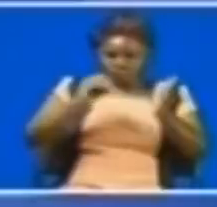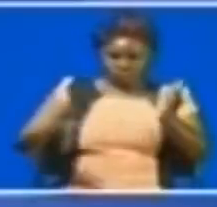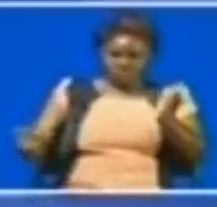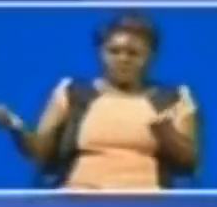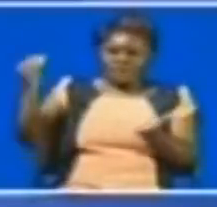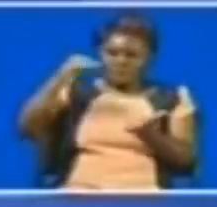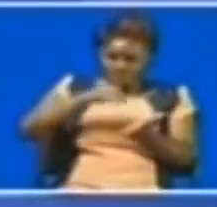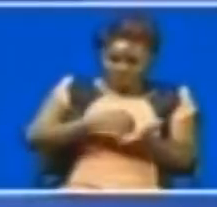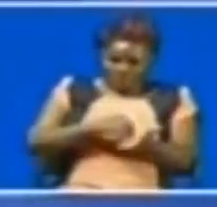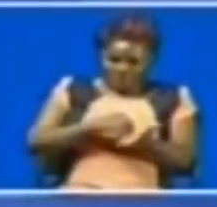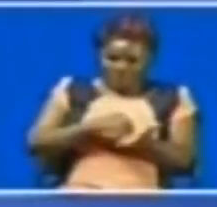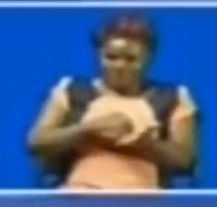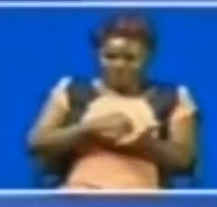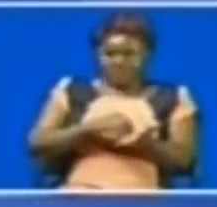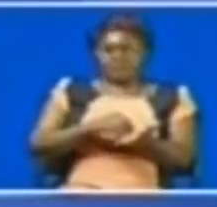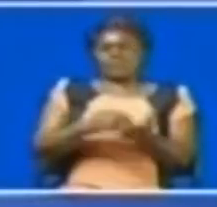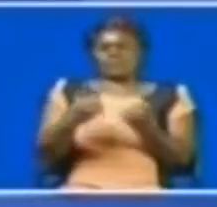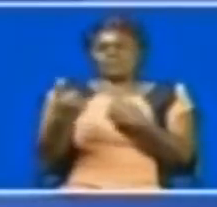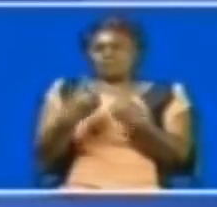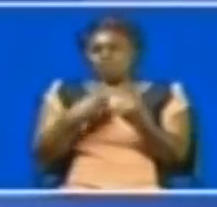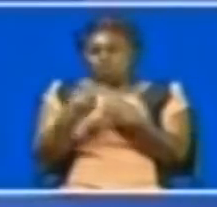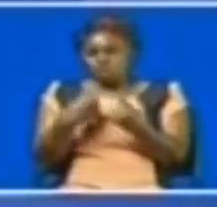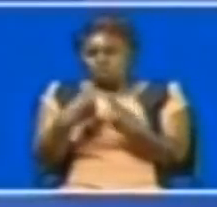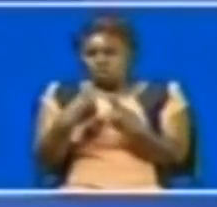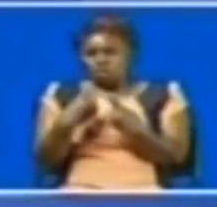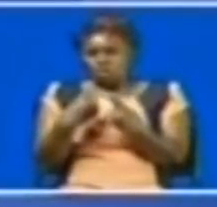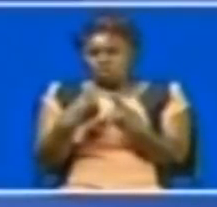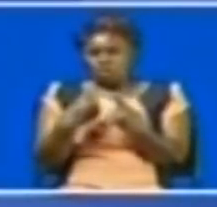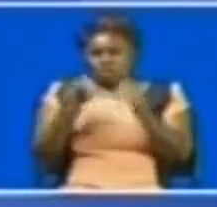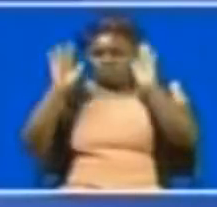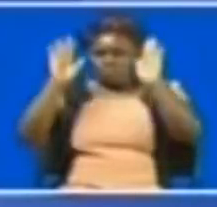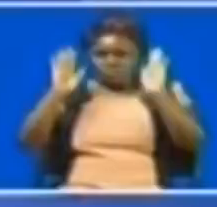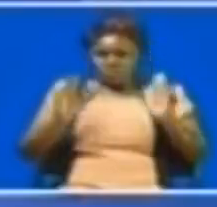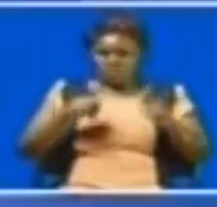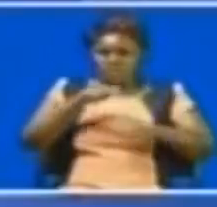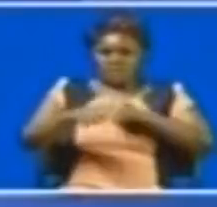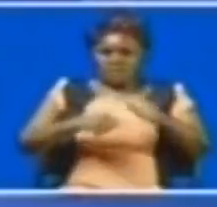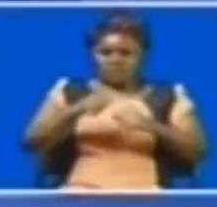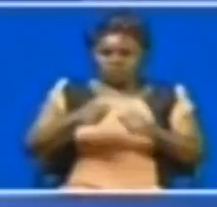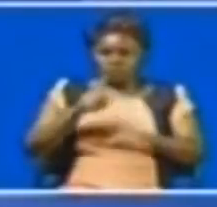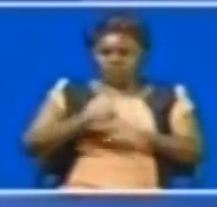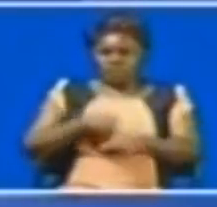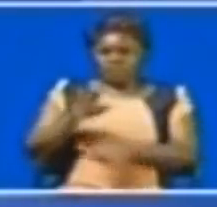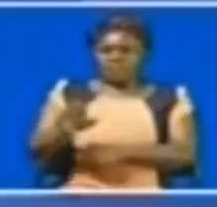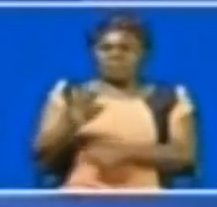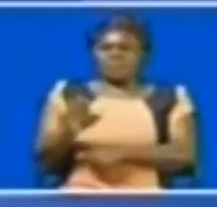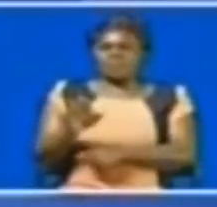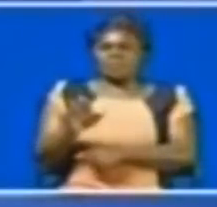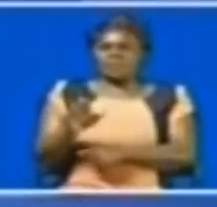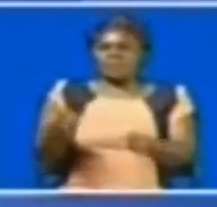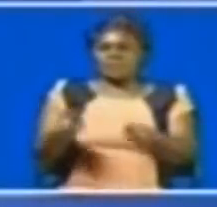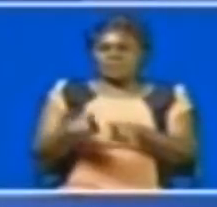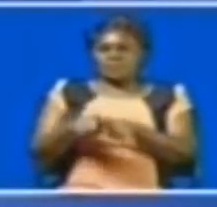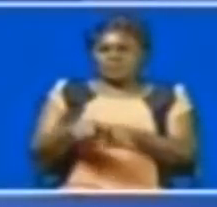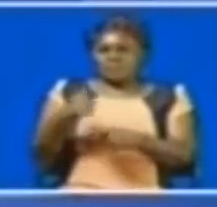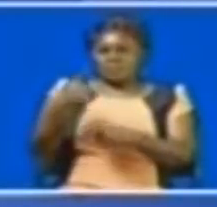forcing a repeat election, we get to take stock of just some of the key events around that time. And of course,